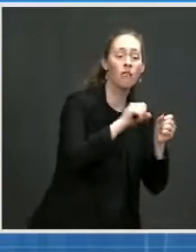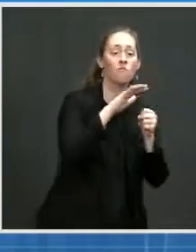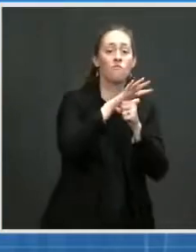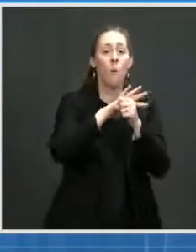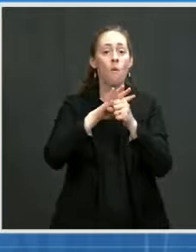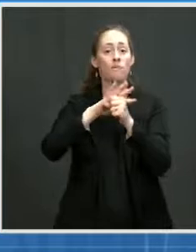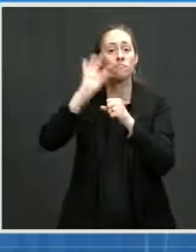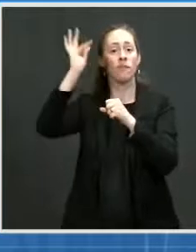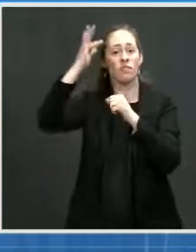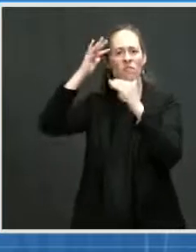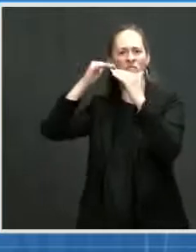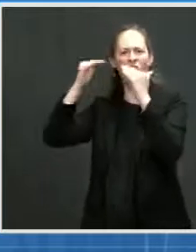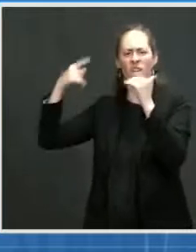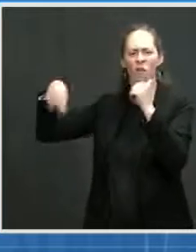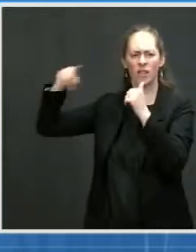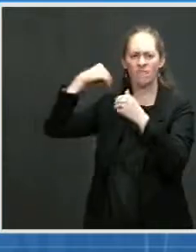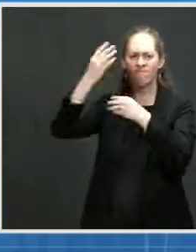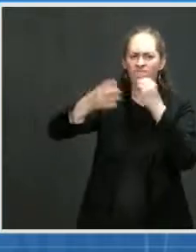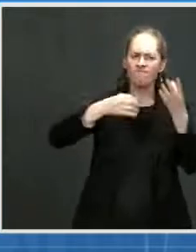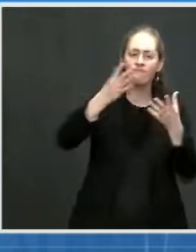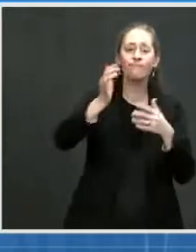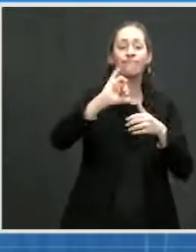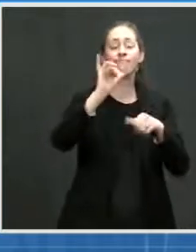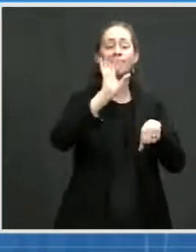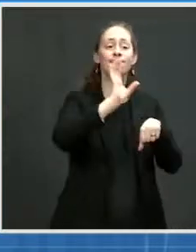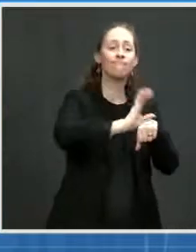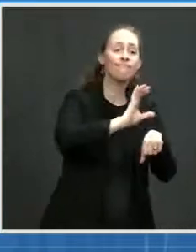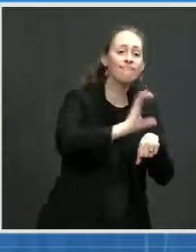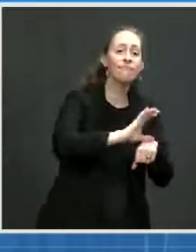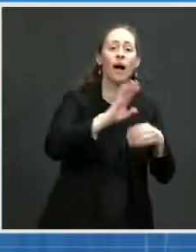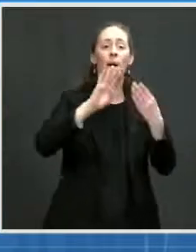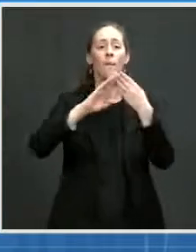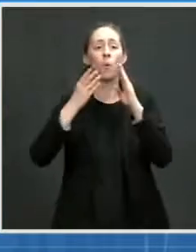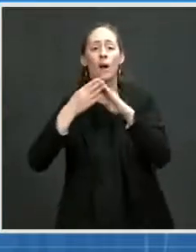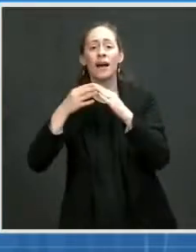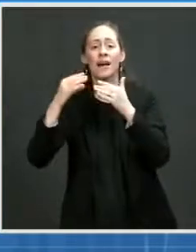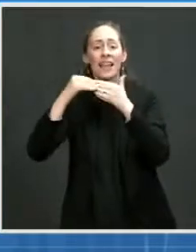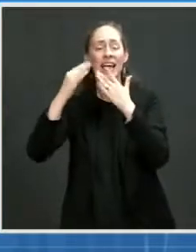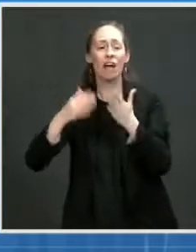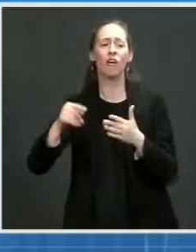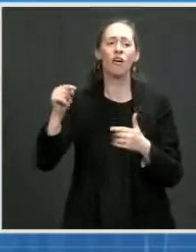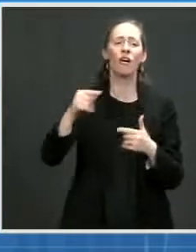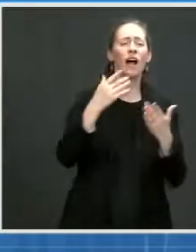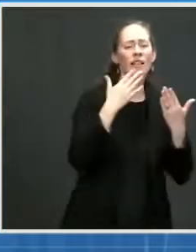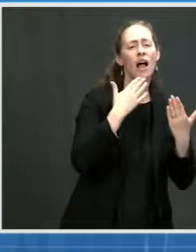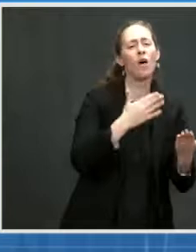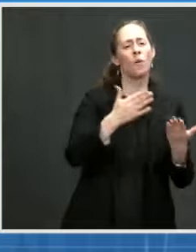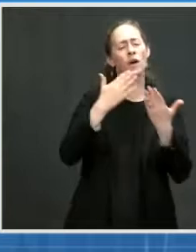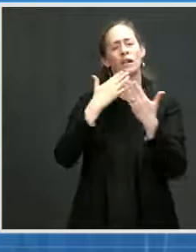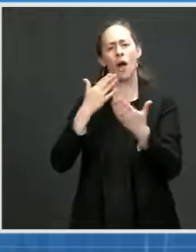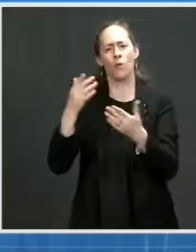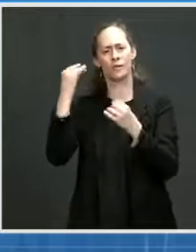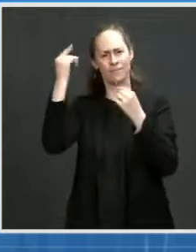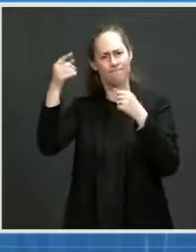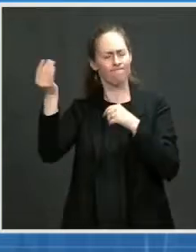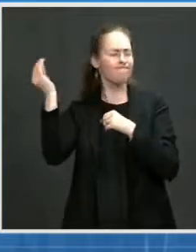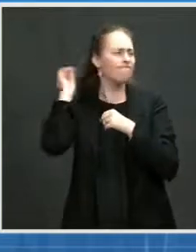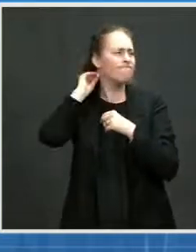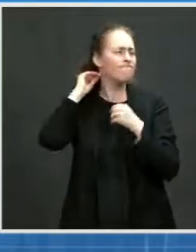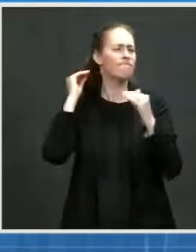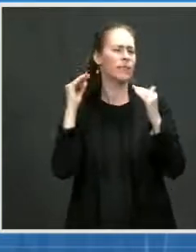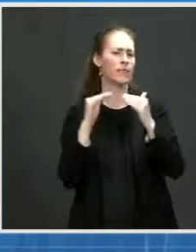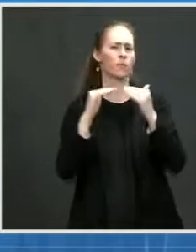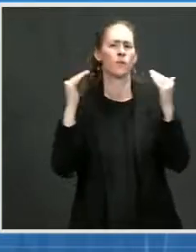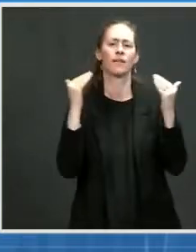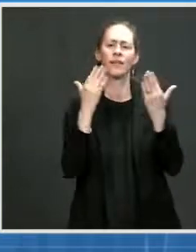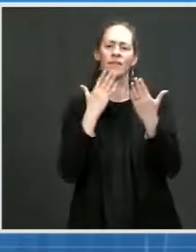community, faith-based organizations, philanthropy, thank you for continuing to prioritize equity. We need everyone in this effort